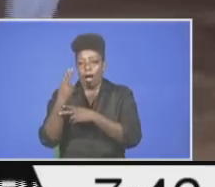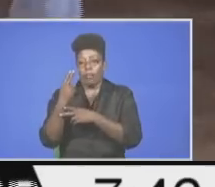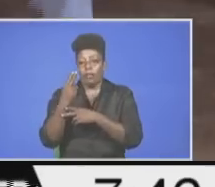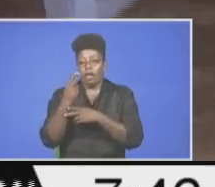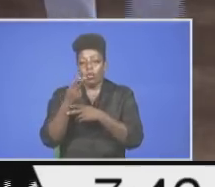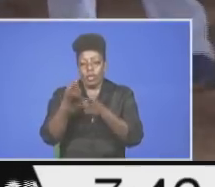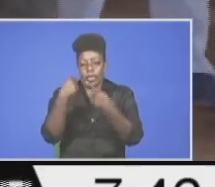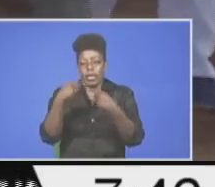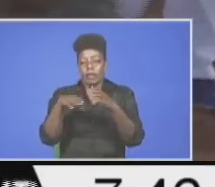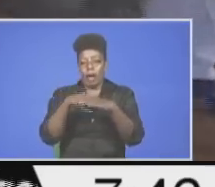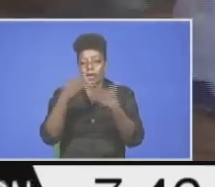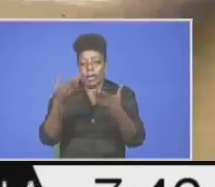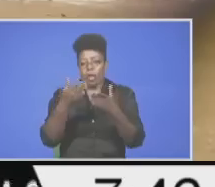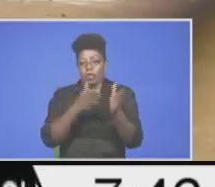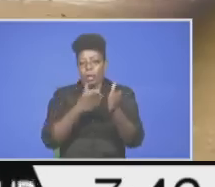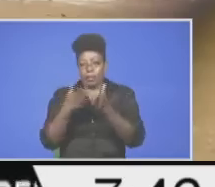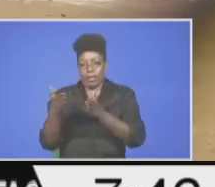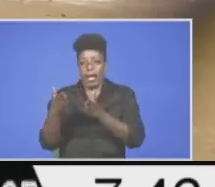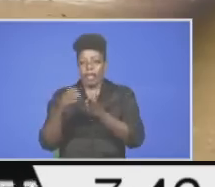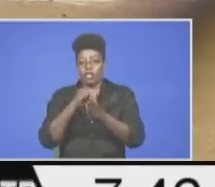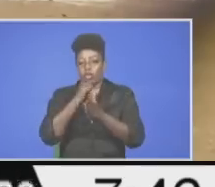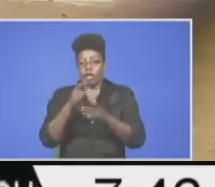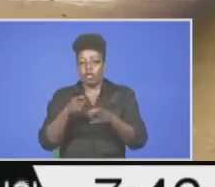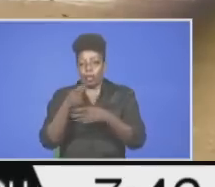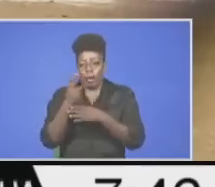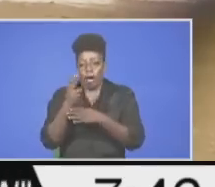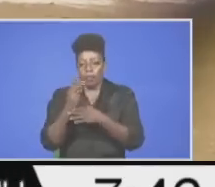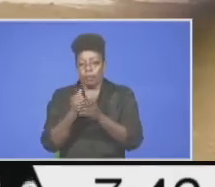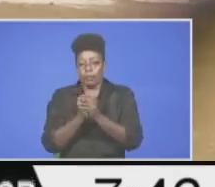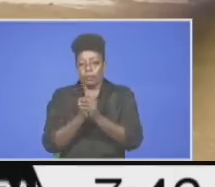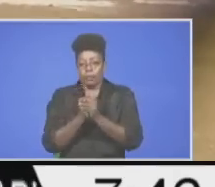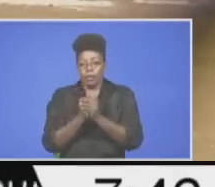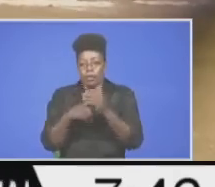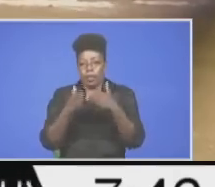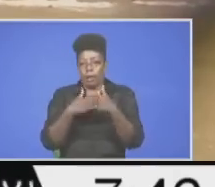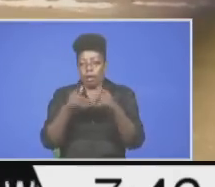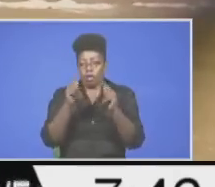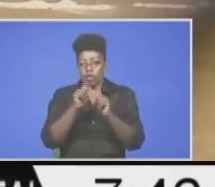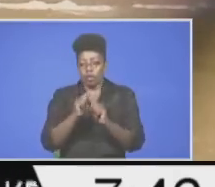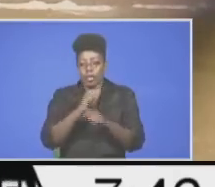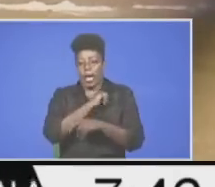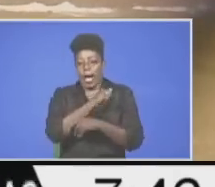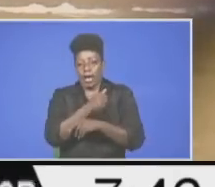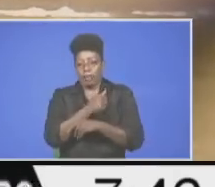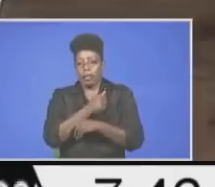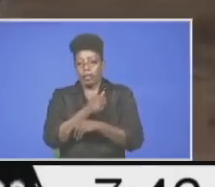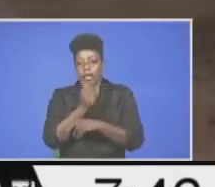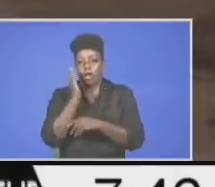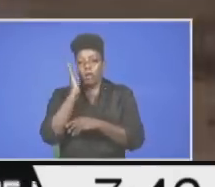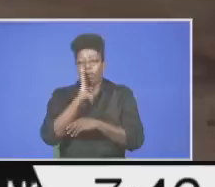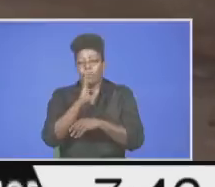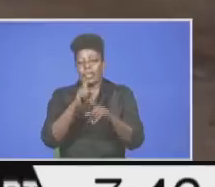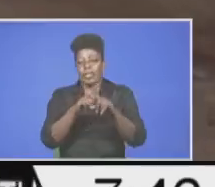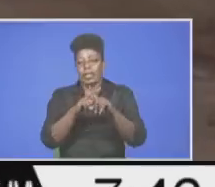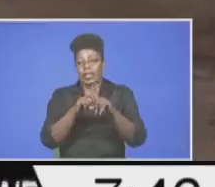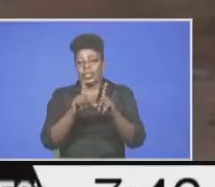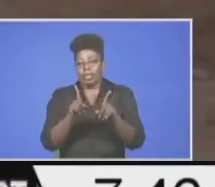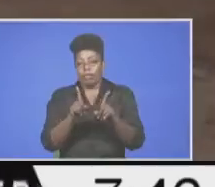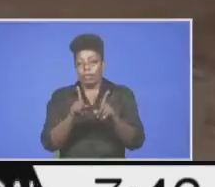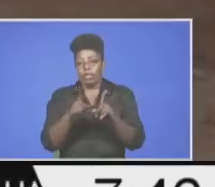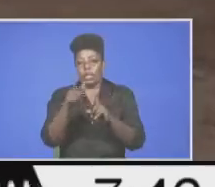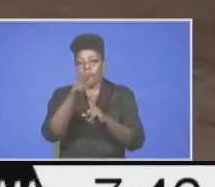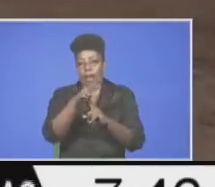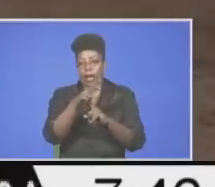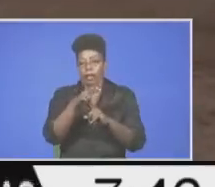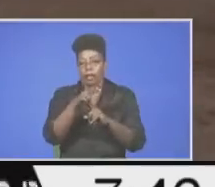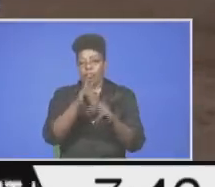plan to don't give them no runs and try to discourage them. So when they return here on Tuesday, their attitude will be just a little different. And no looking back. Get the champagnes on